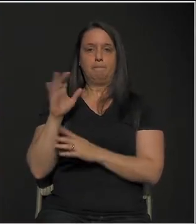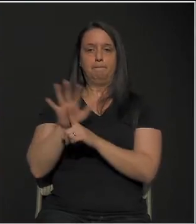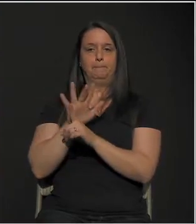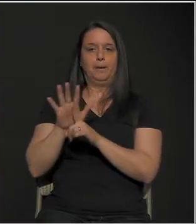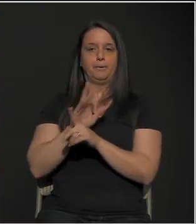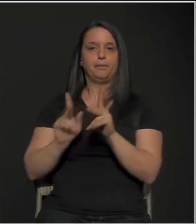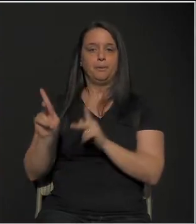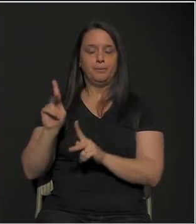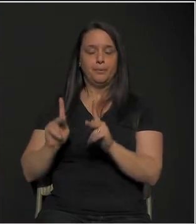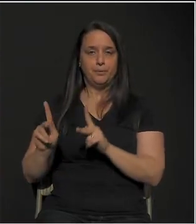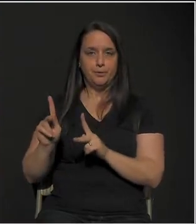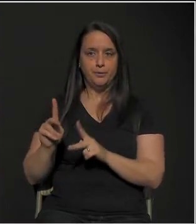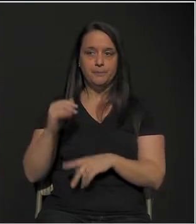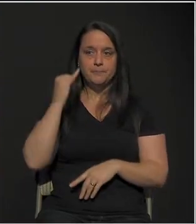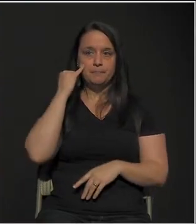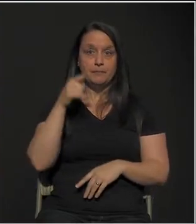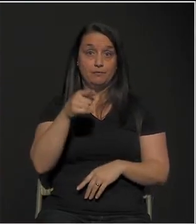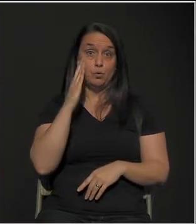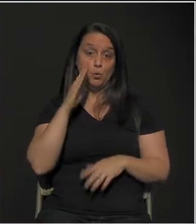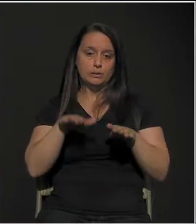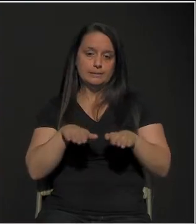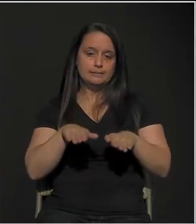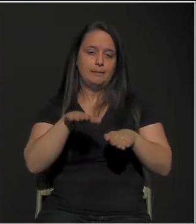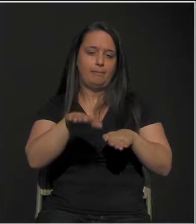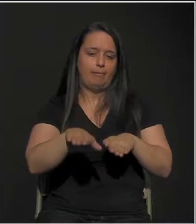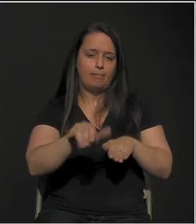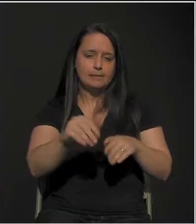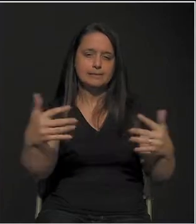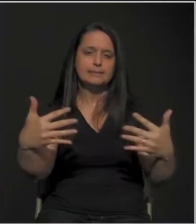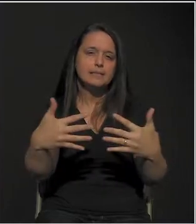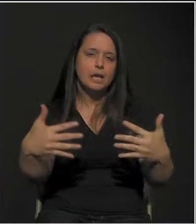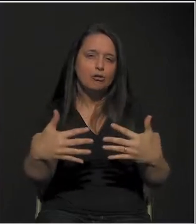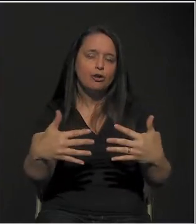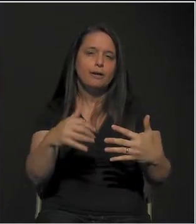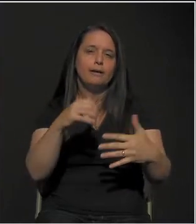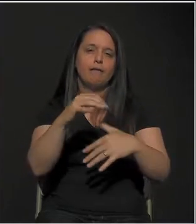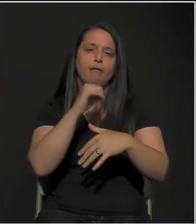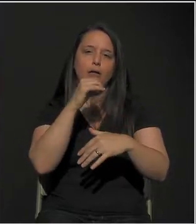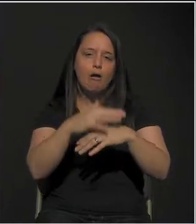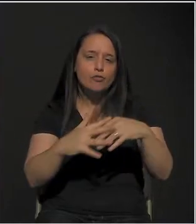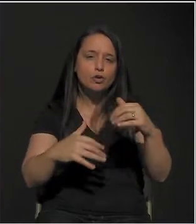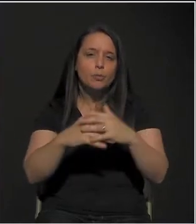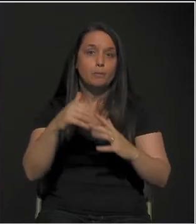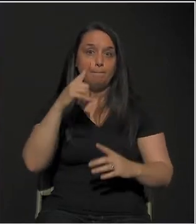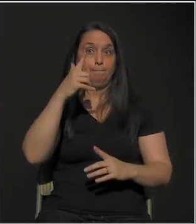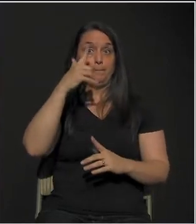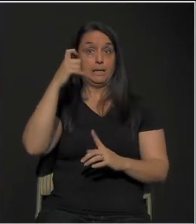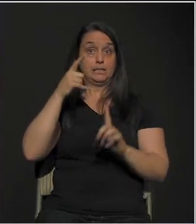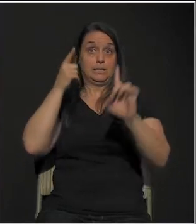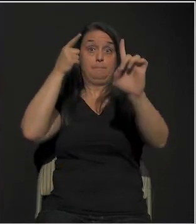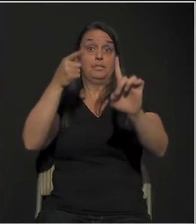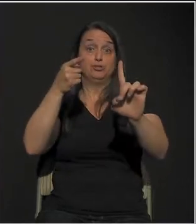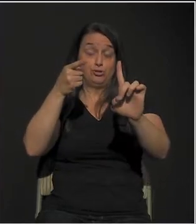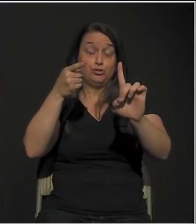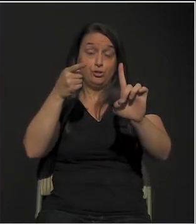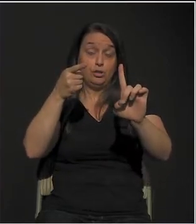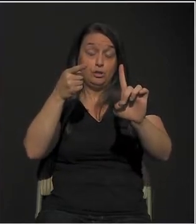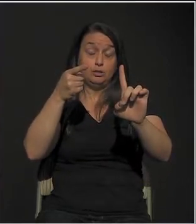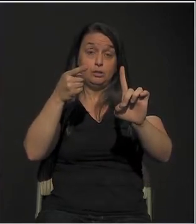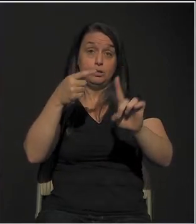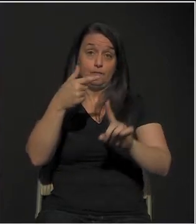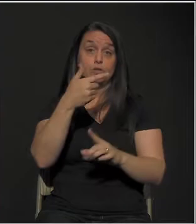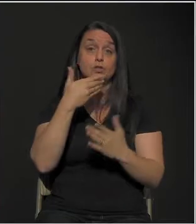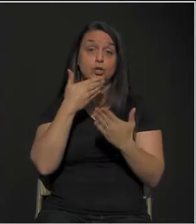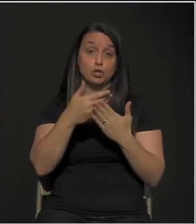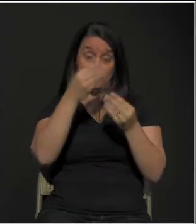you'll step into that place that is scary, if you'll step into that place that's uncomfortable because of the mission that we all have as believers